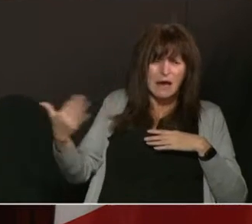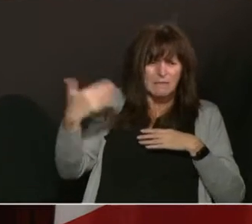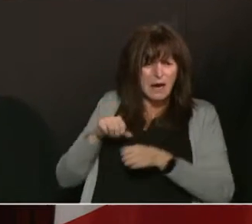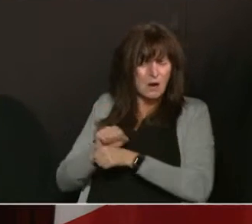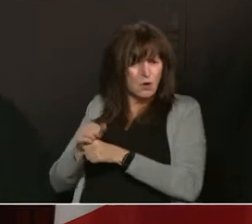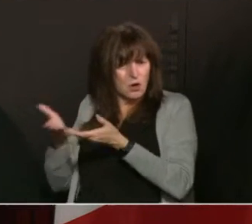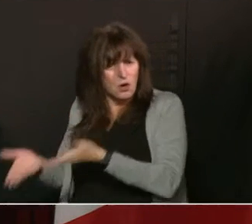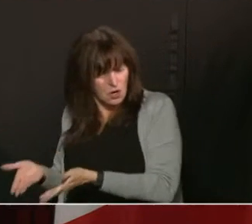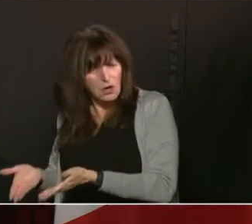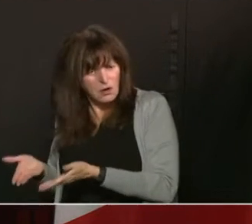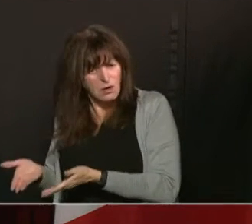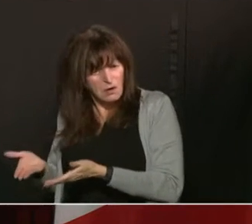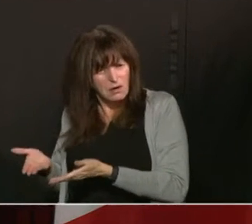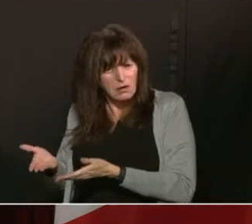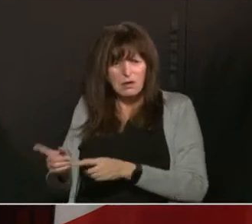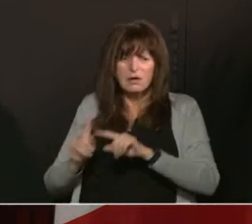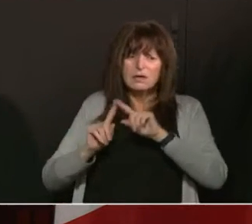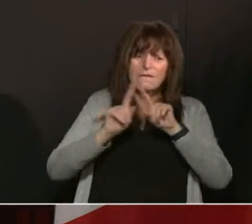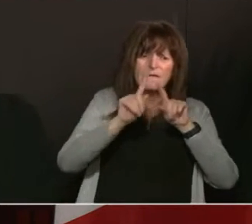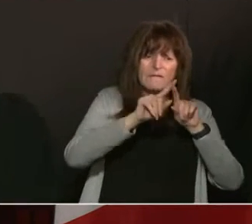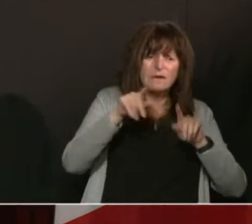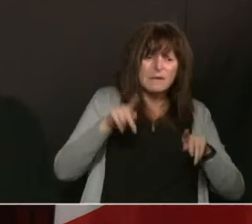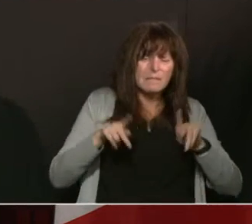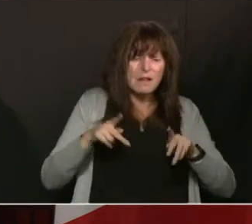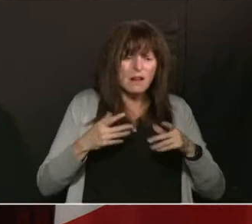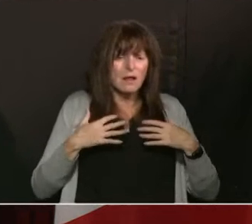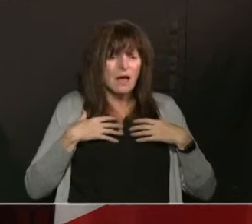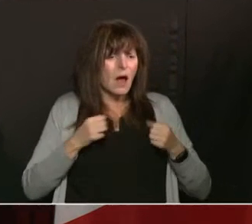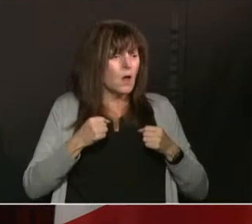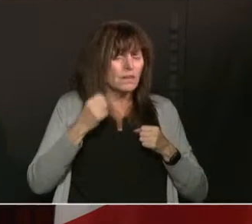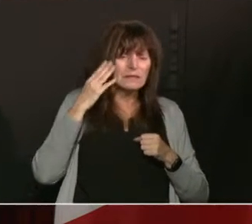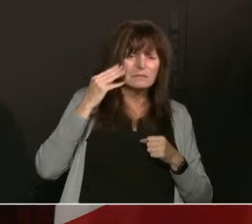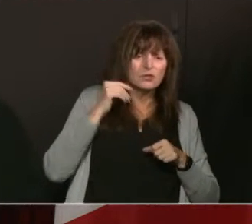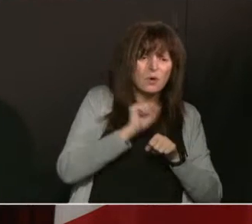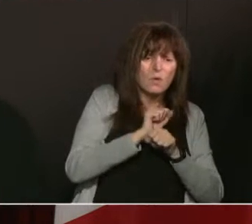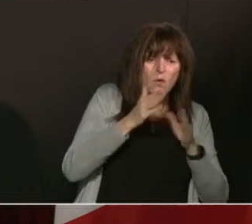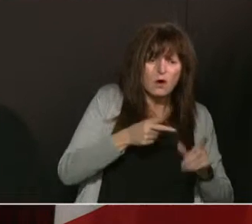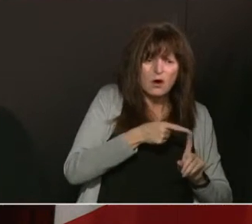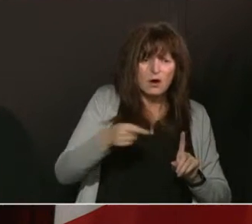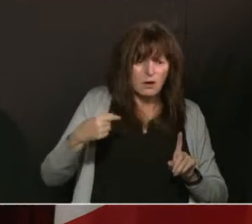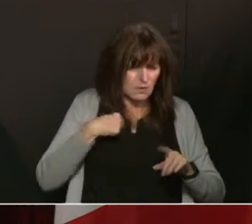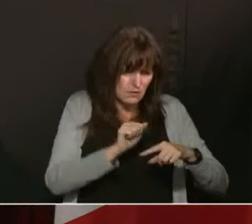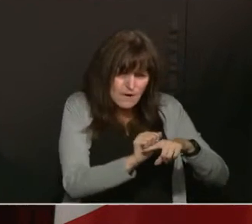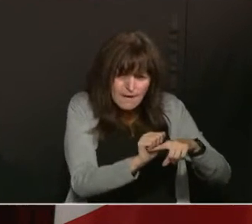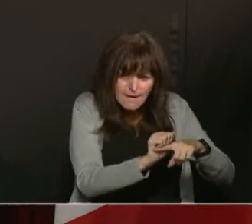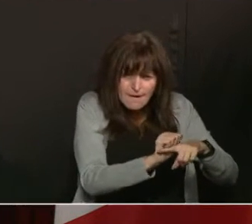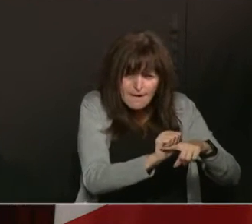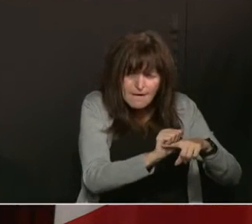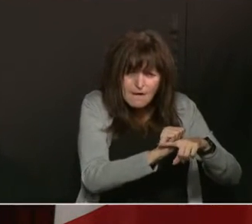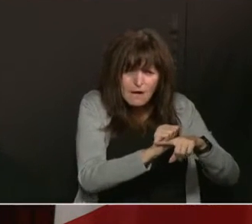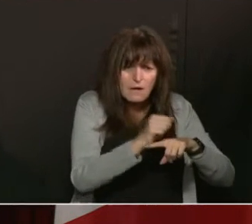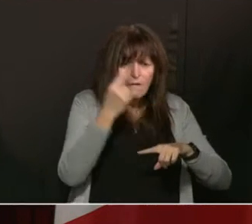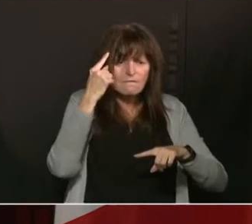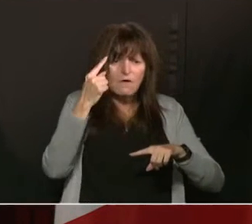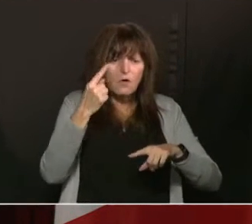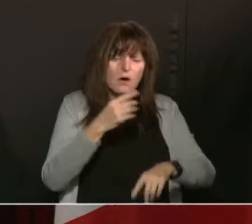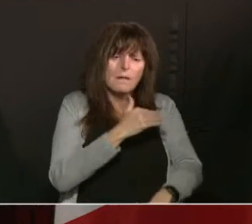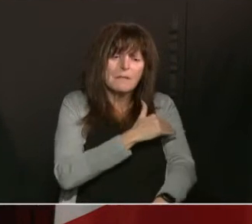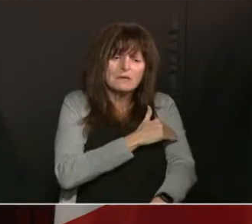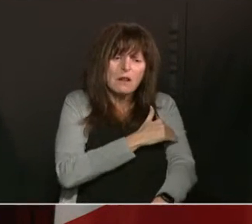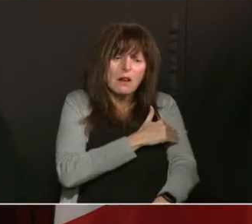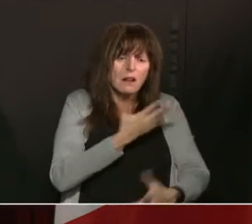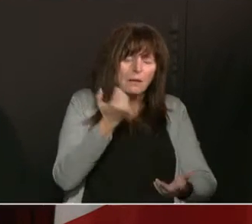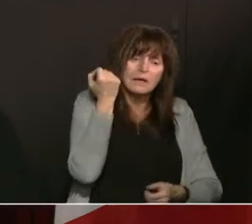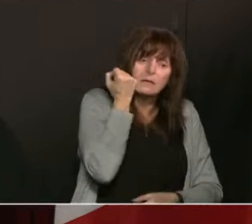professionals. We're calling on anyone that has experience with putting intramuscular injections in, like dentists and dental